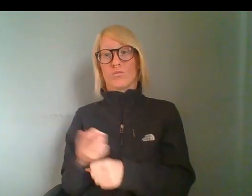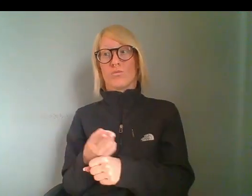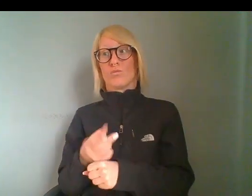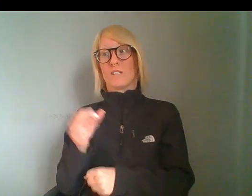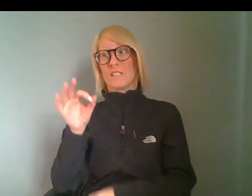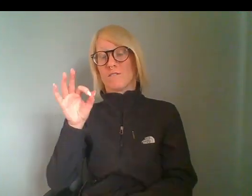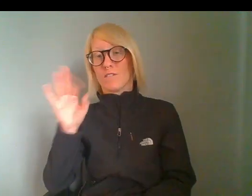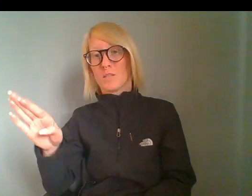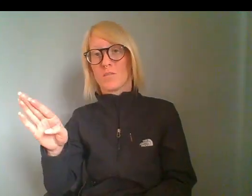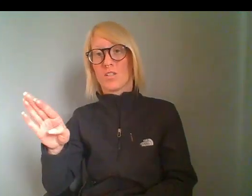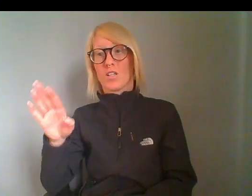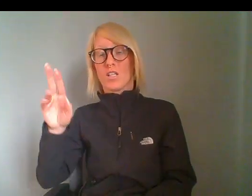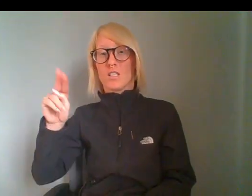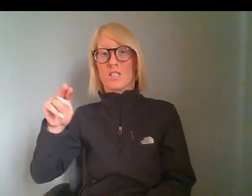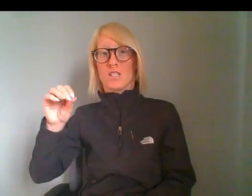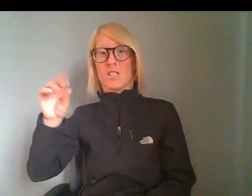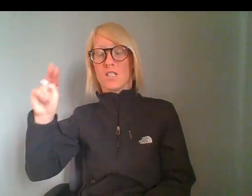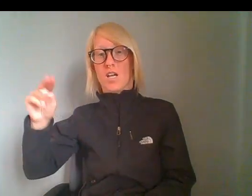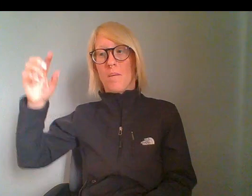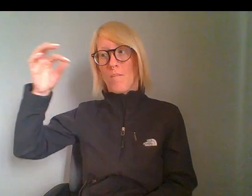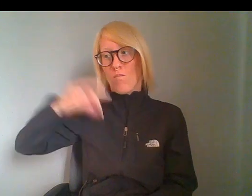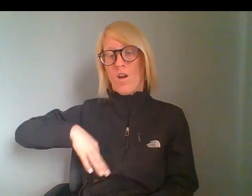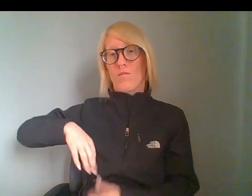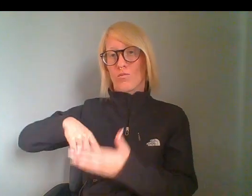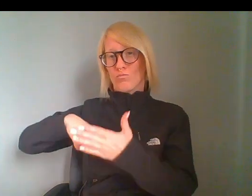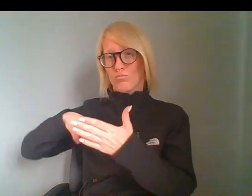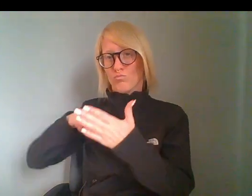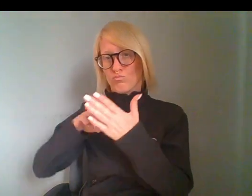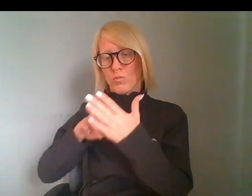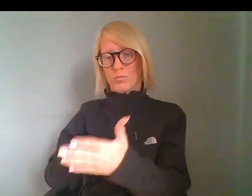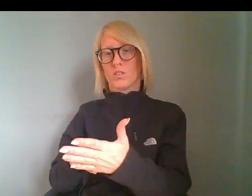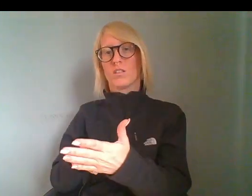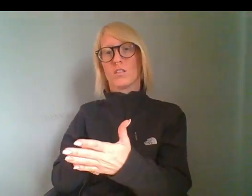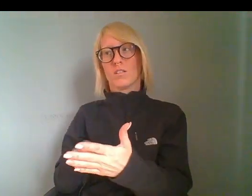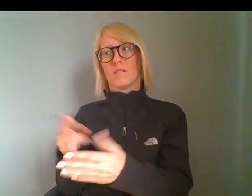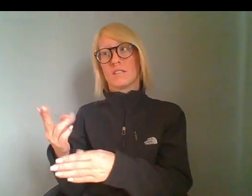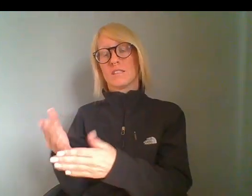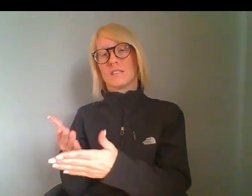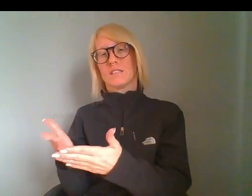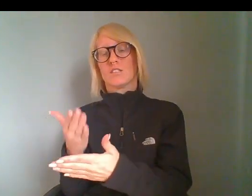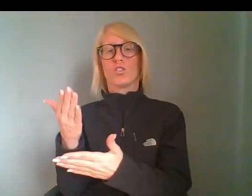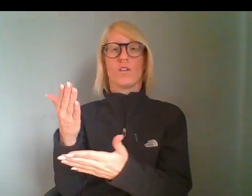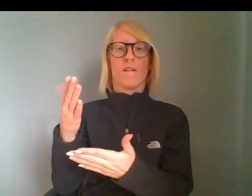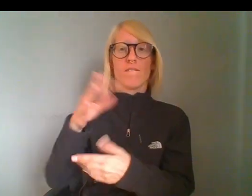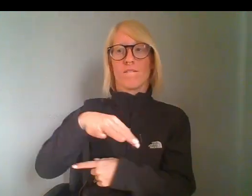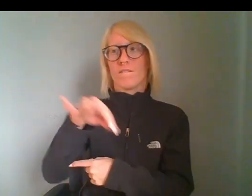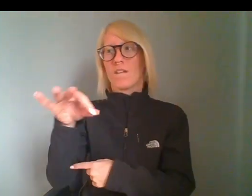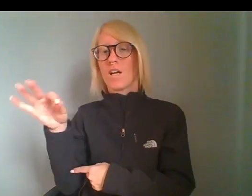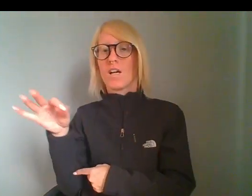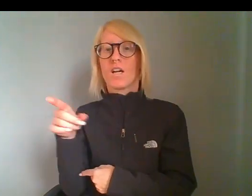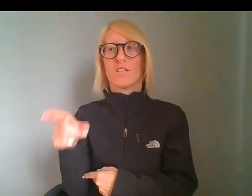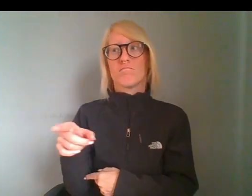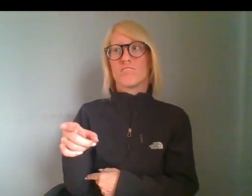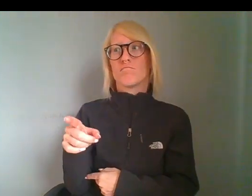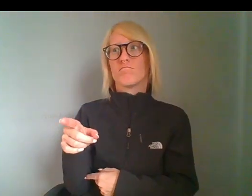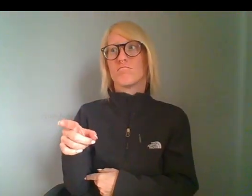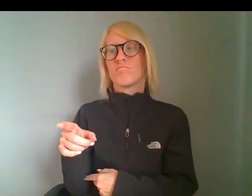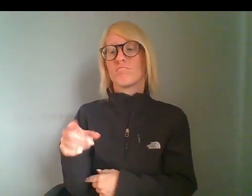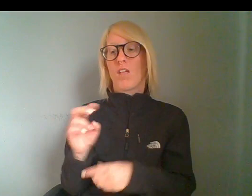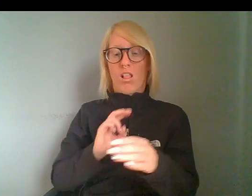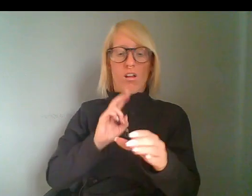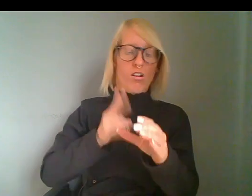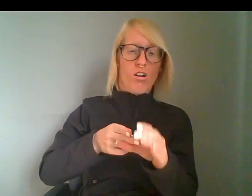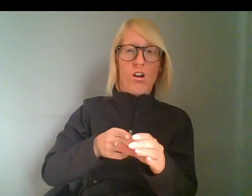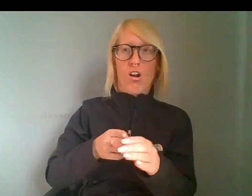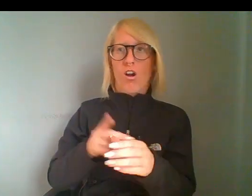representative. So he's going to be very easy to find. You get on there, be friends with him. He'll be friends back. He'll put a lot of